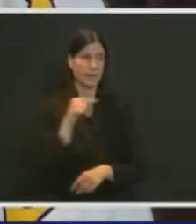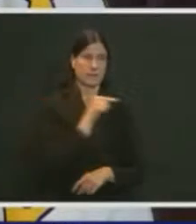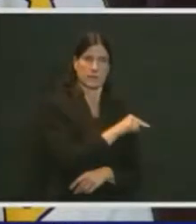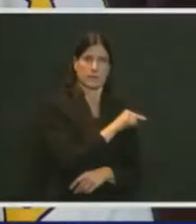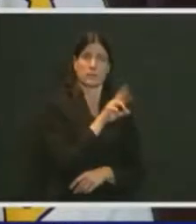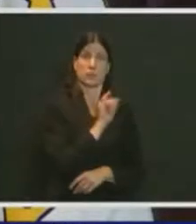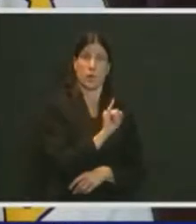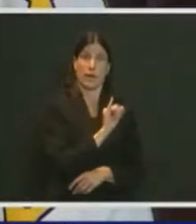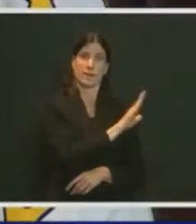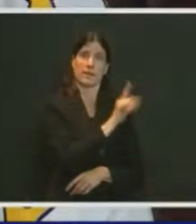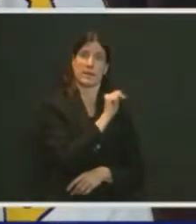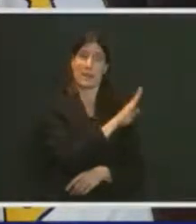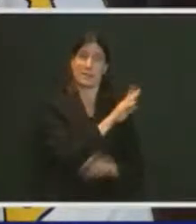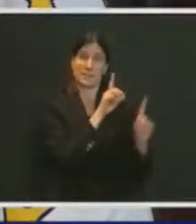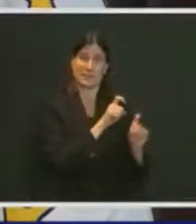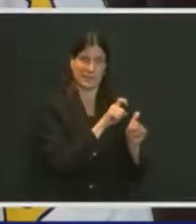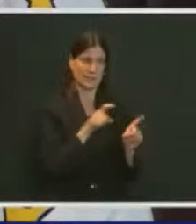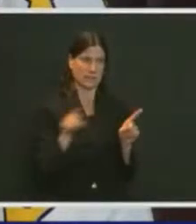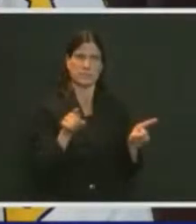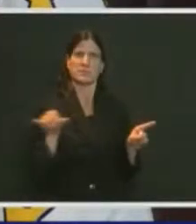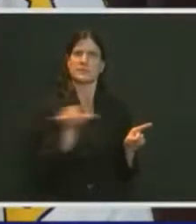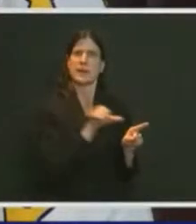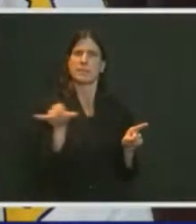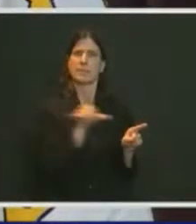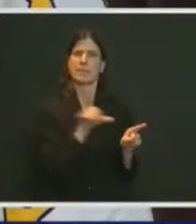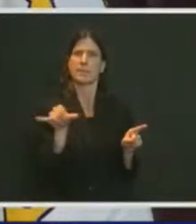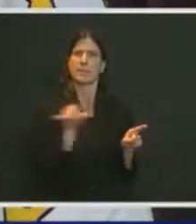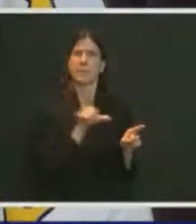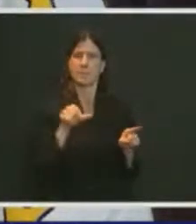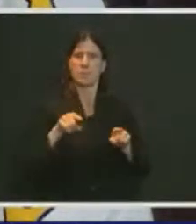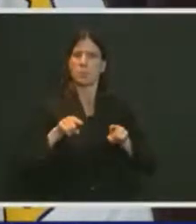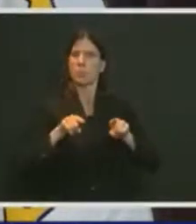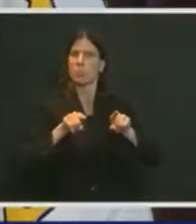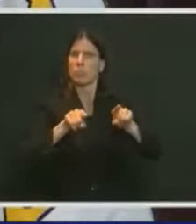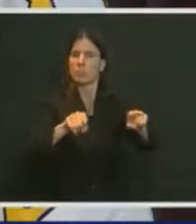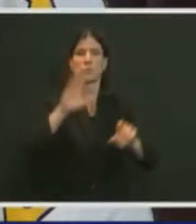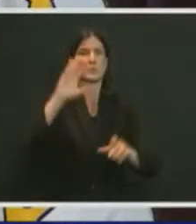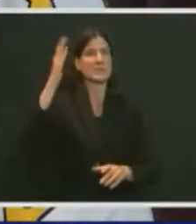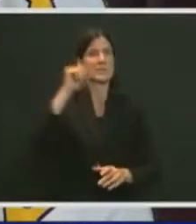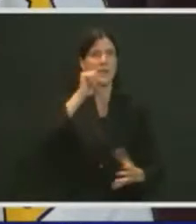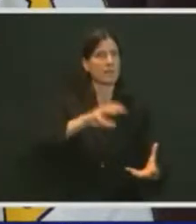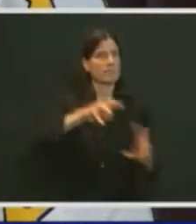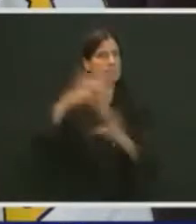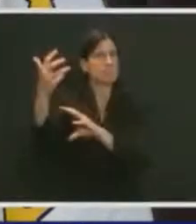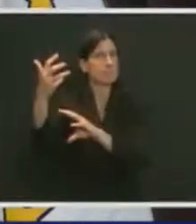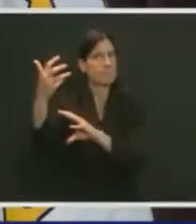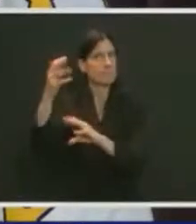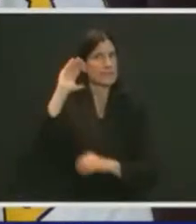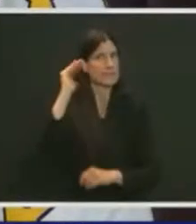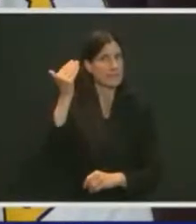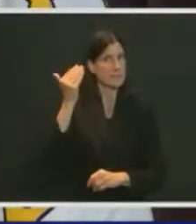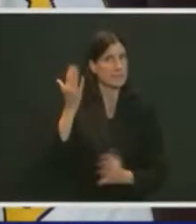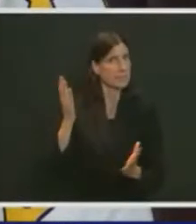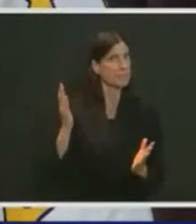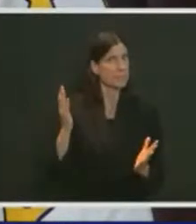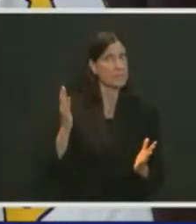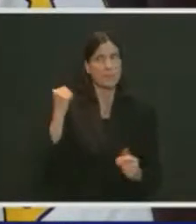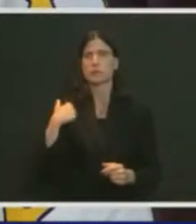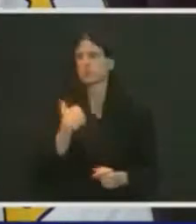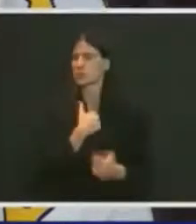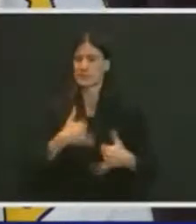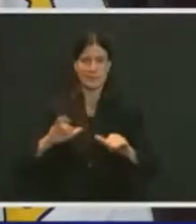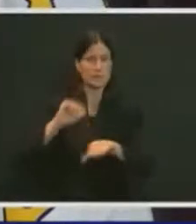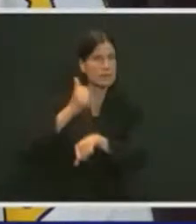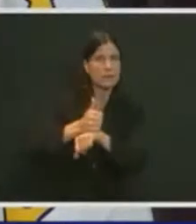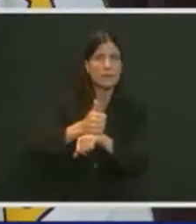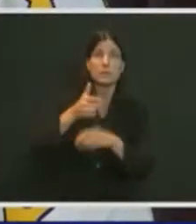for us in Rhode Island. They've allowed us to start contact tracing on thousands of people very quickly and to